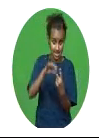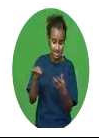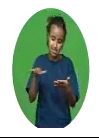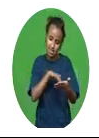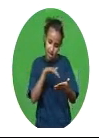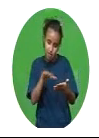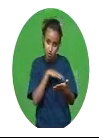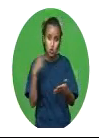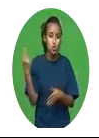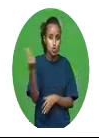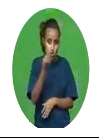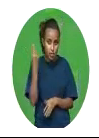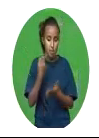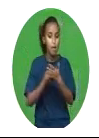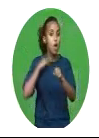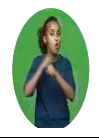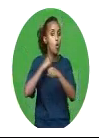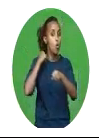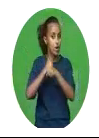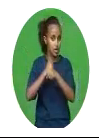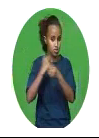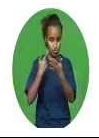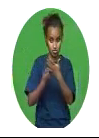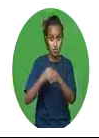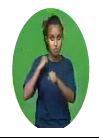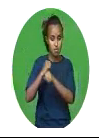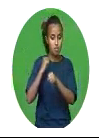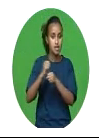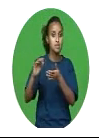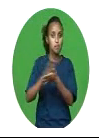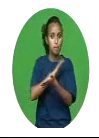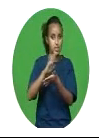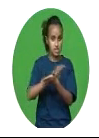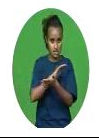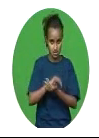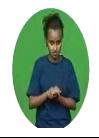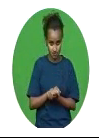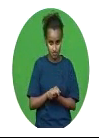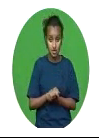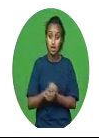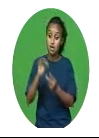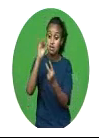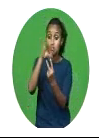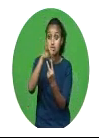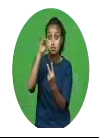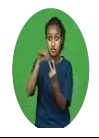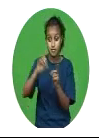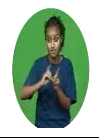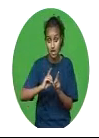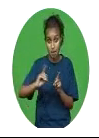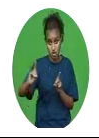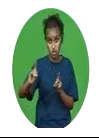readily usable by the workers who are to make the piece. During the selection of